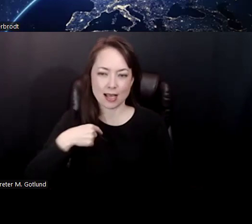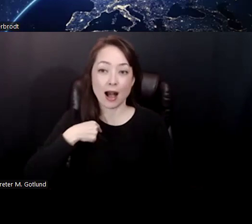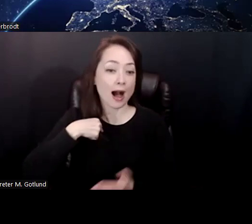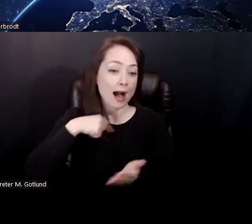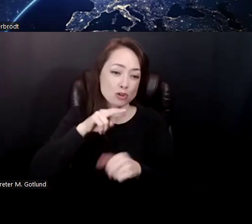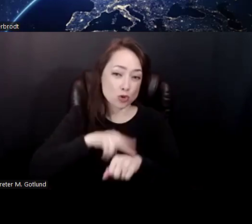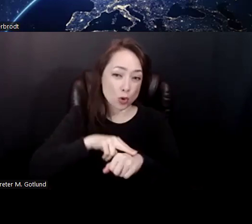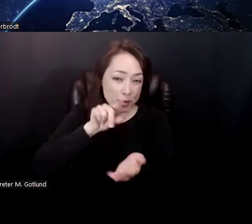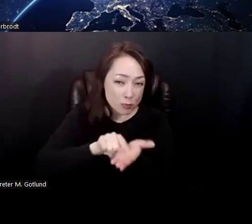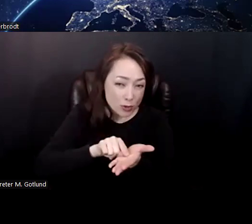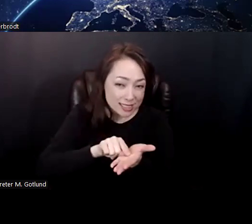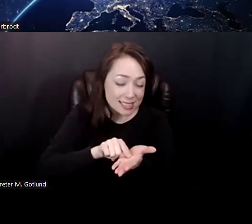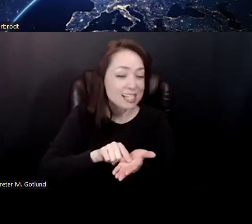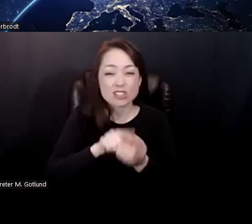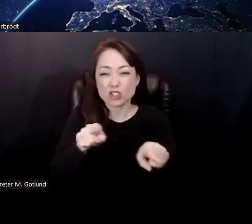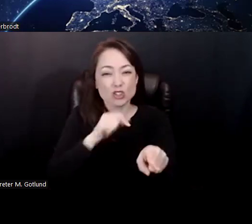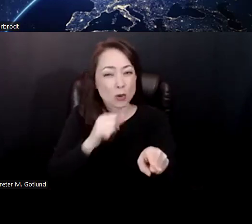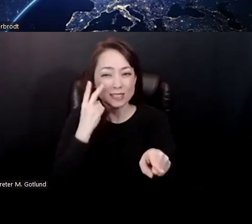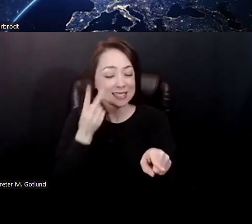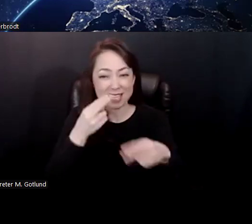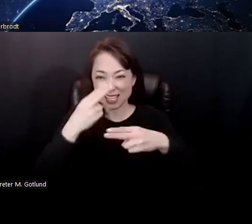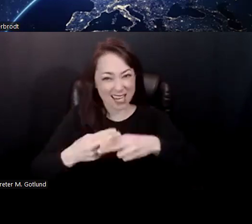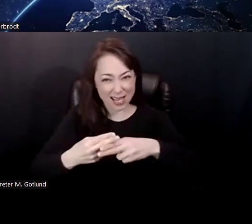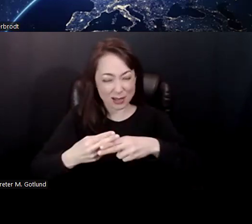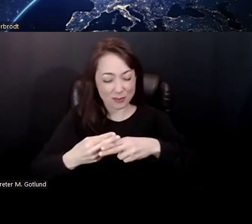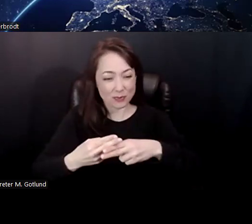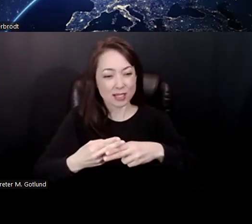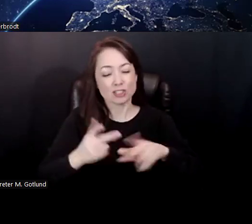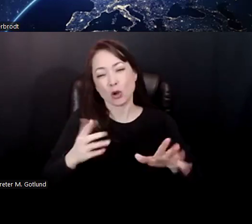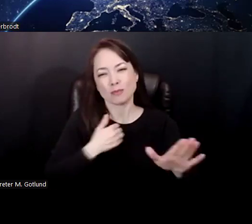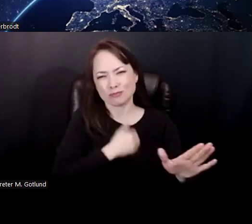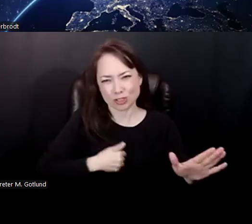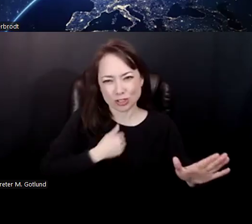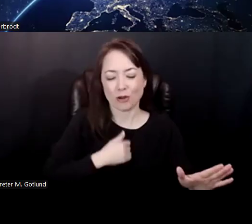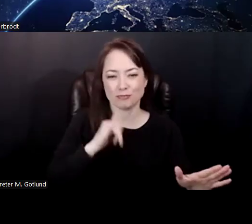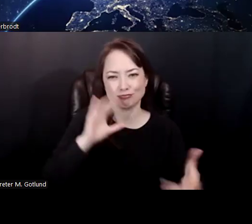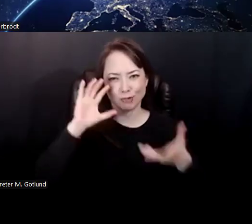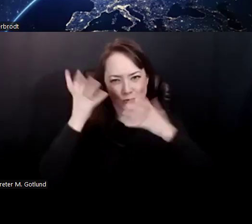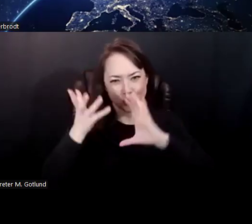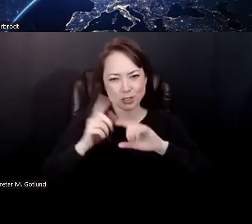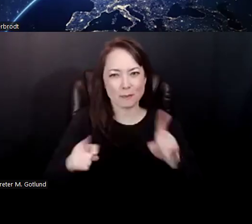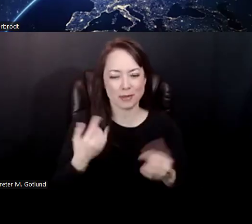it. But I will go ahead and change that. So apologize for that confusion, but I see why you